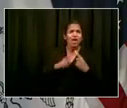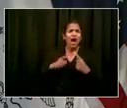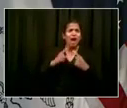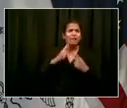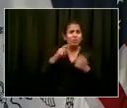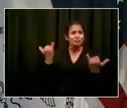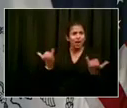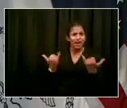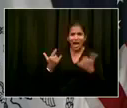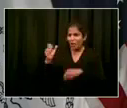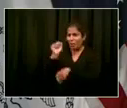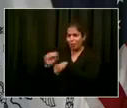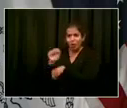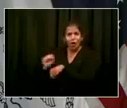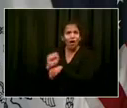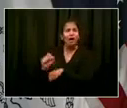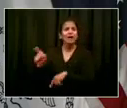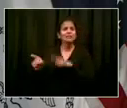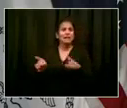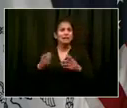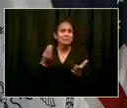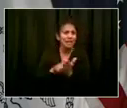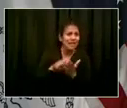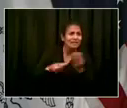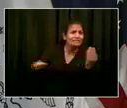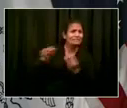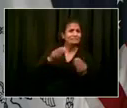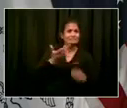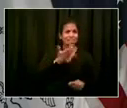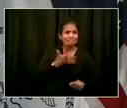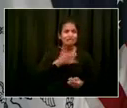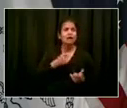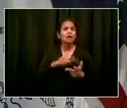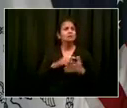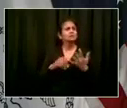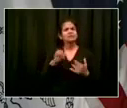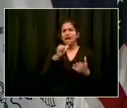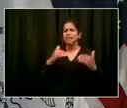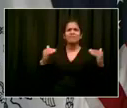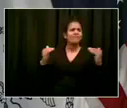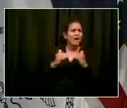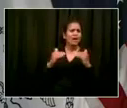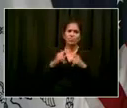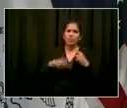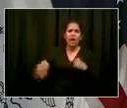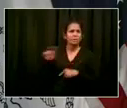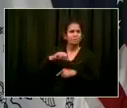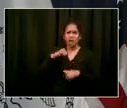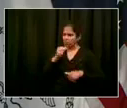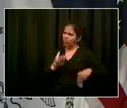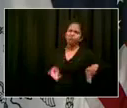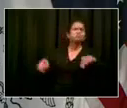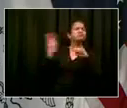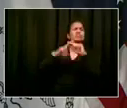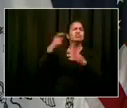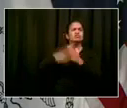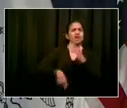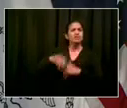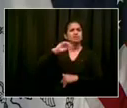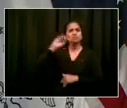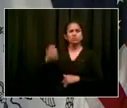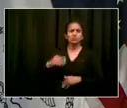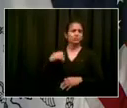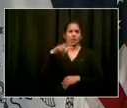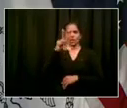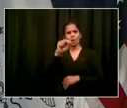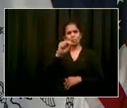are not raising property taxes in New York City. So I reject that out of hand. I reject the notion that a smaller public workforce is a good